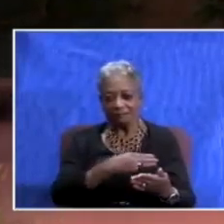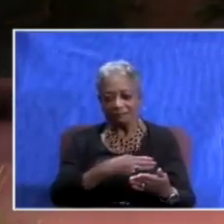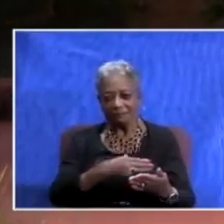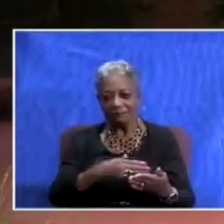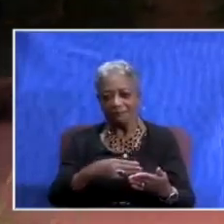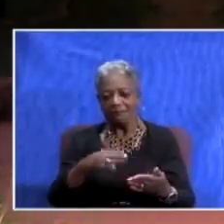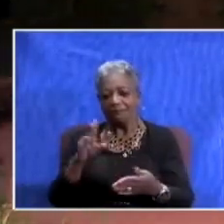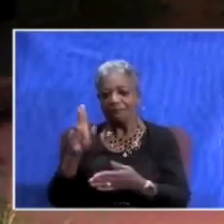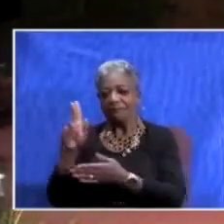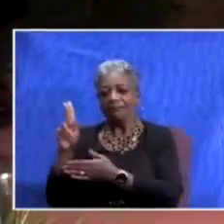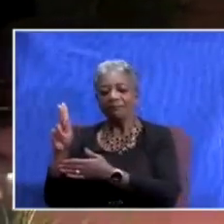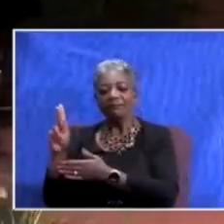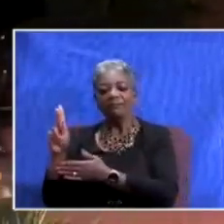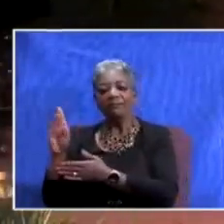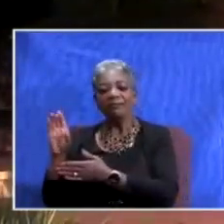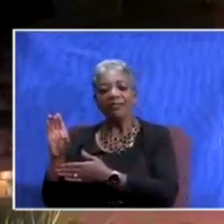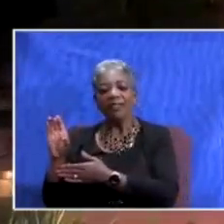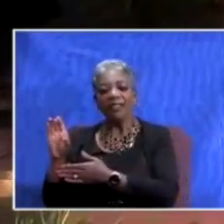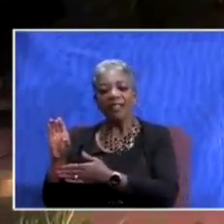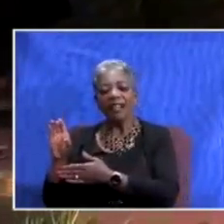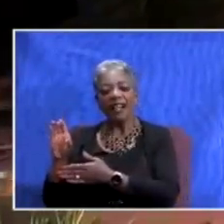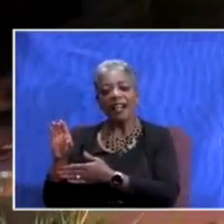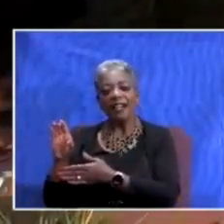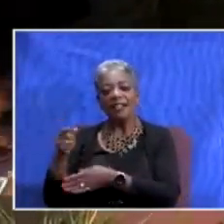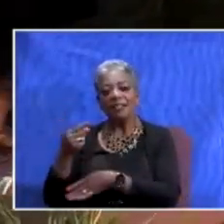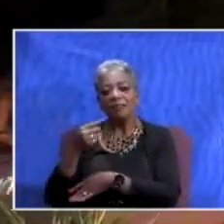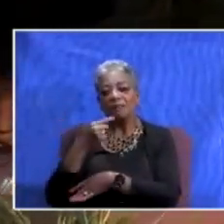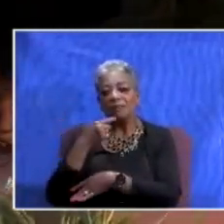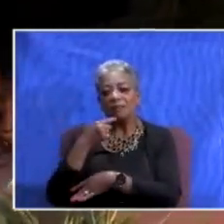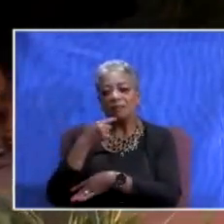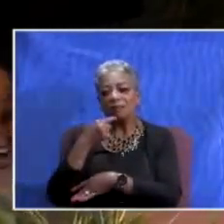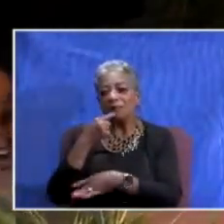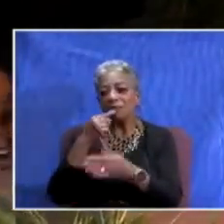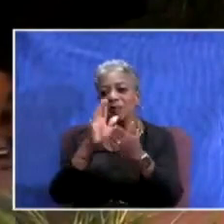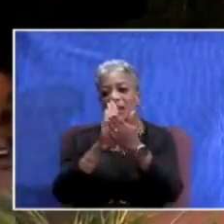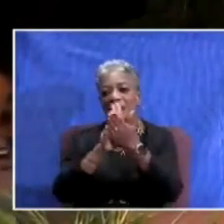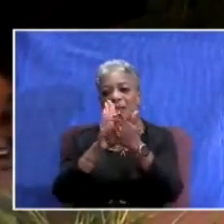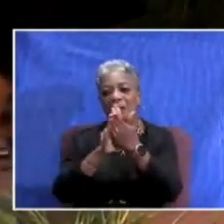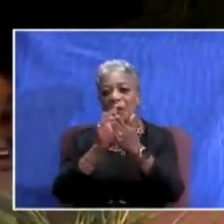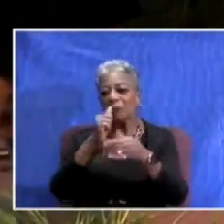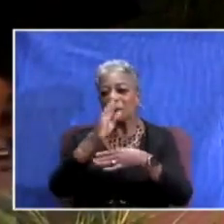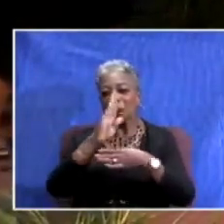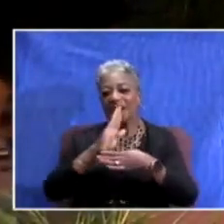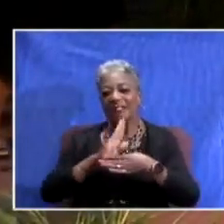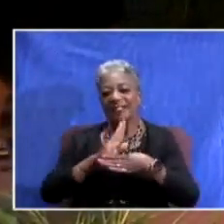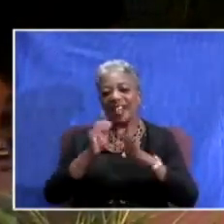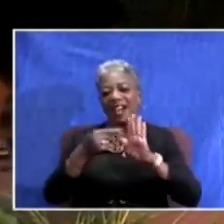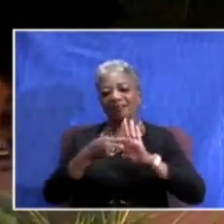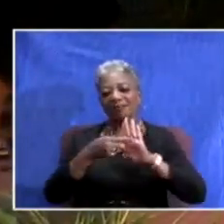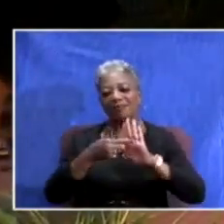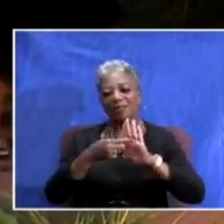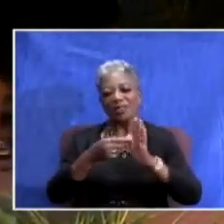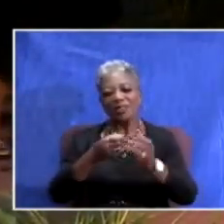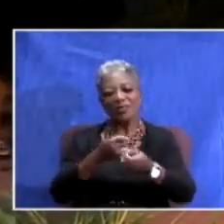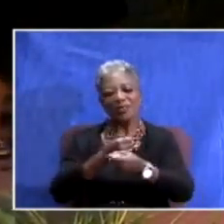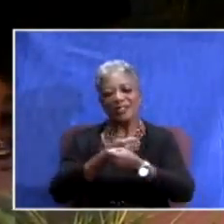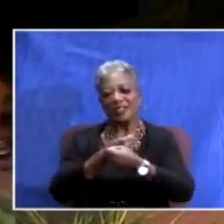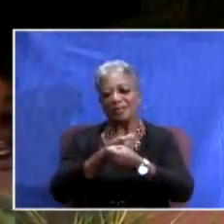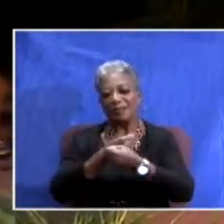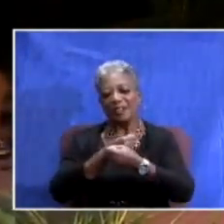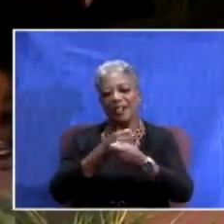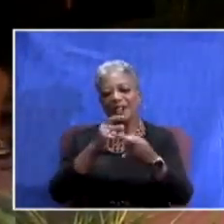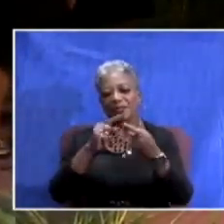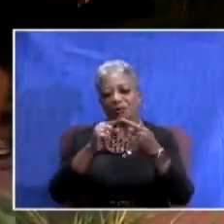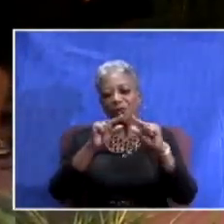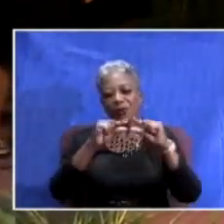Thank you so much. Oh, my God. Come on, let's give some love. They've been standing on their